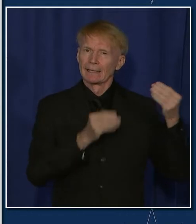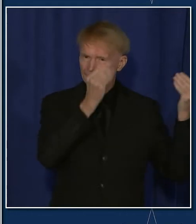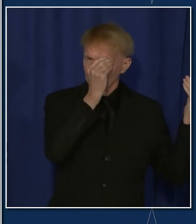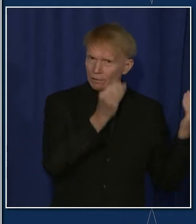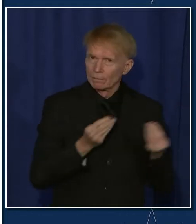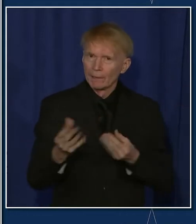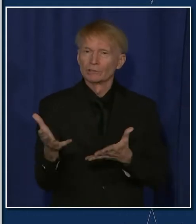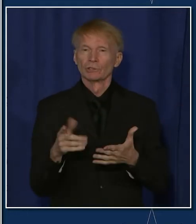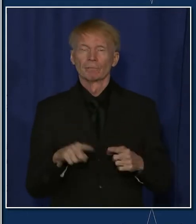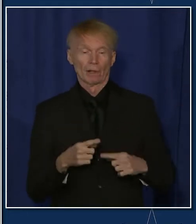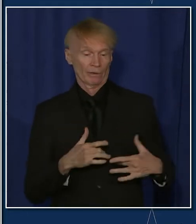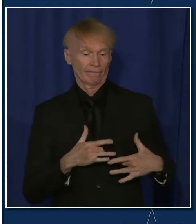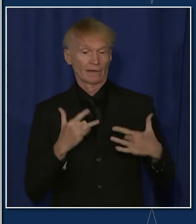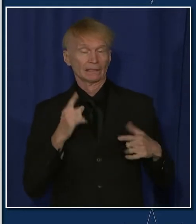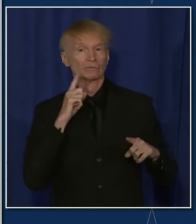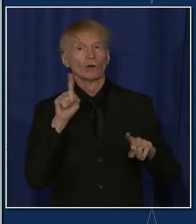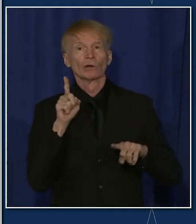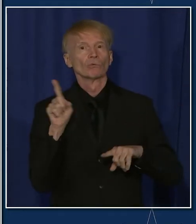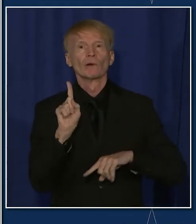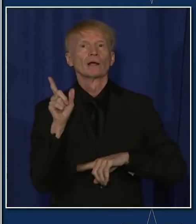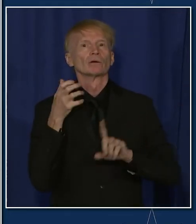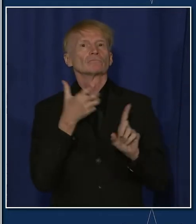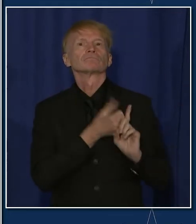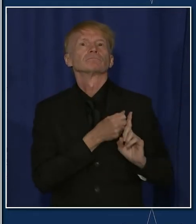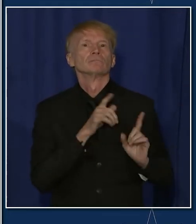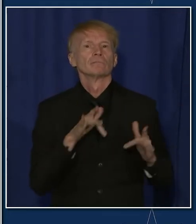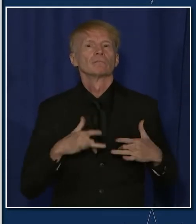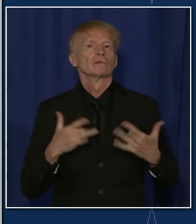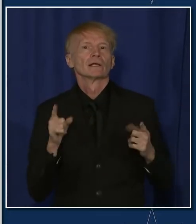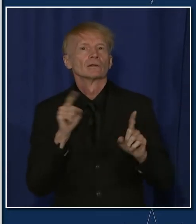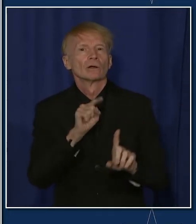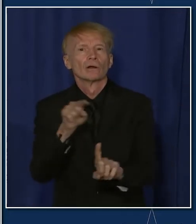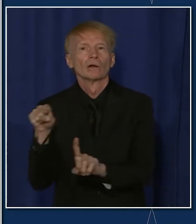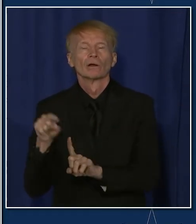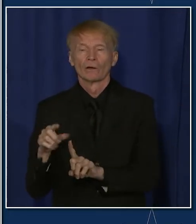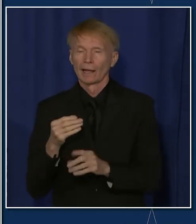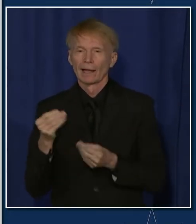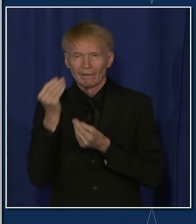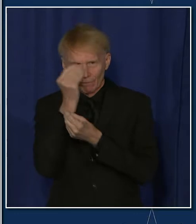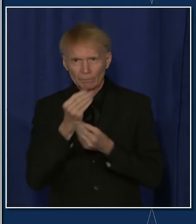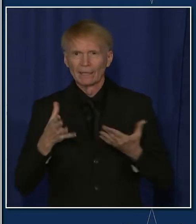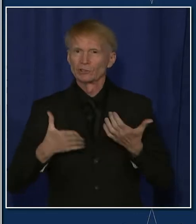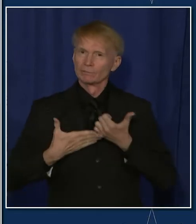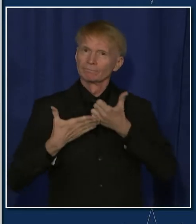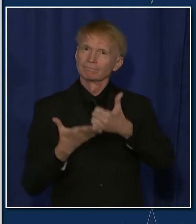about vaccination events and also just offering any kind of assistance we can provide around providing information.